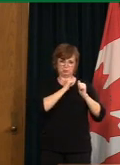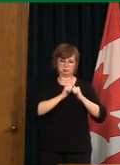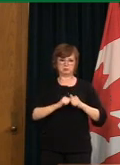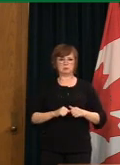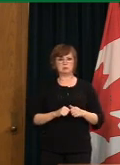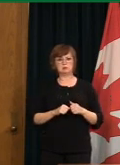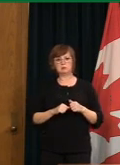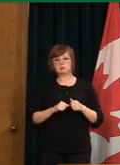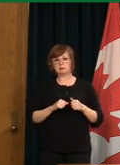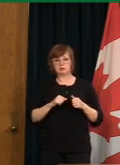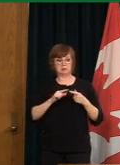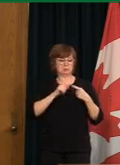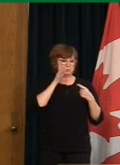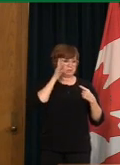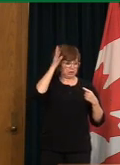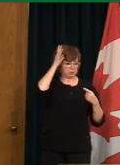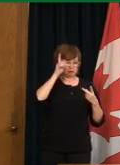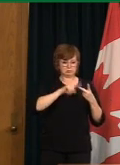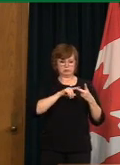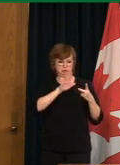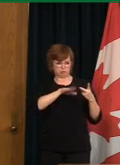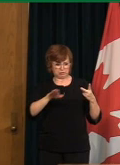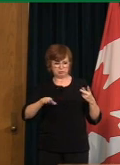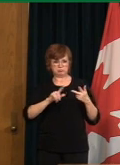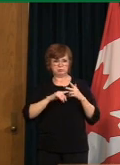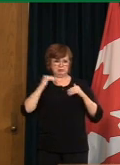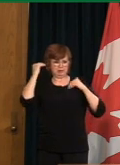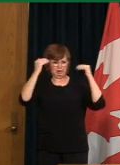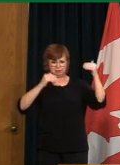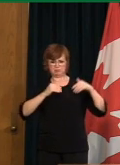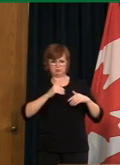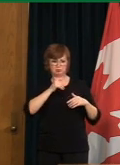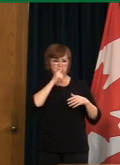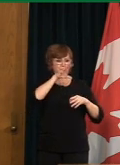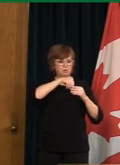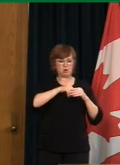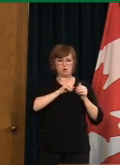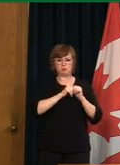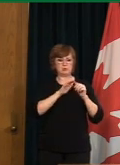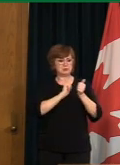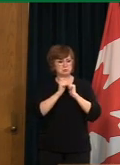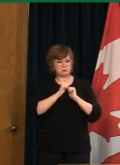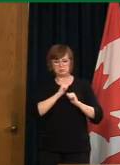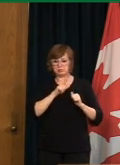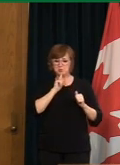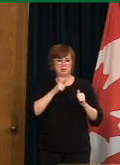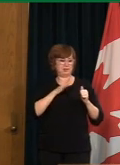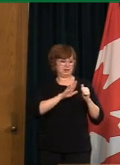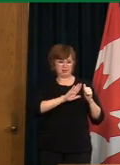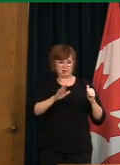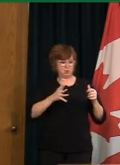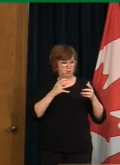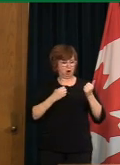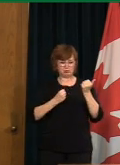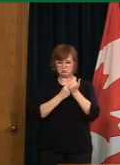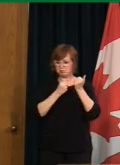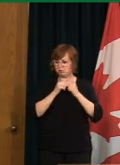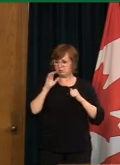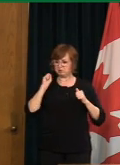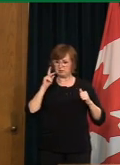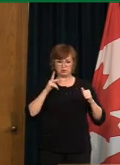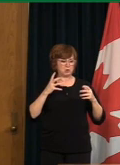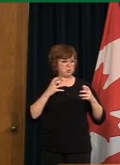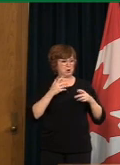thank all the parents and children and adults who are playing in recrees and really supporting Saskatchewan in pausing for 3 weeks,